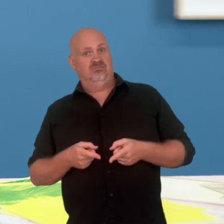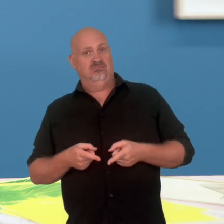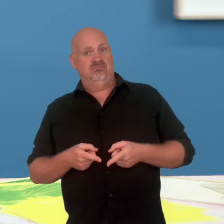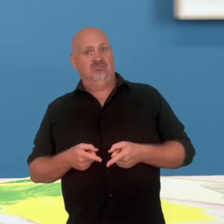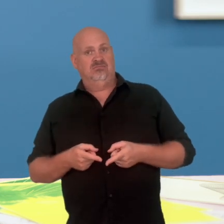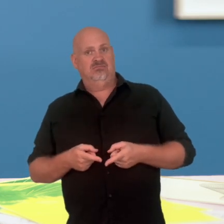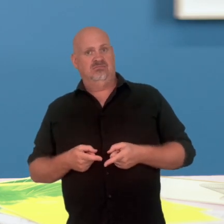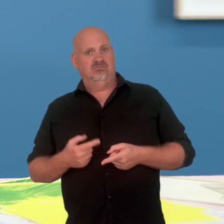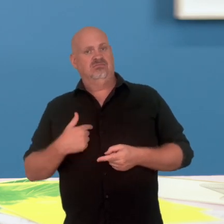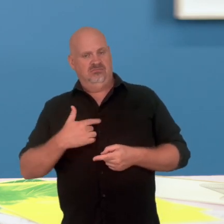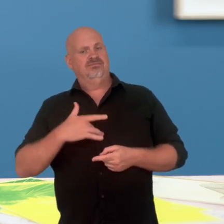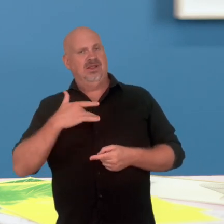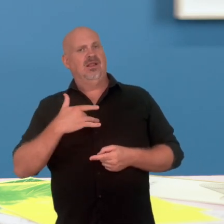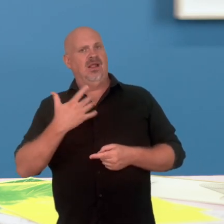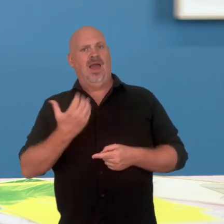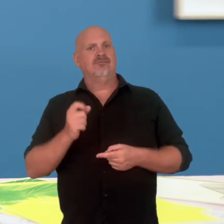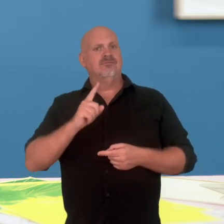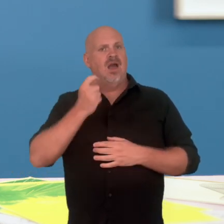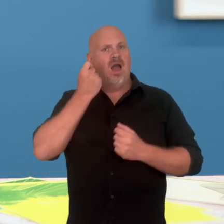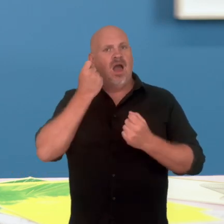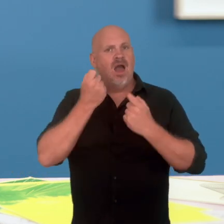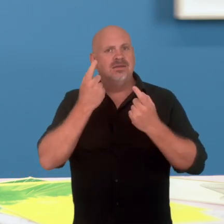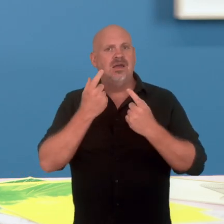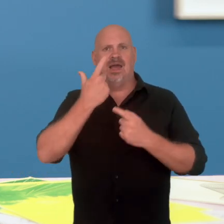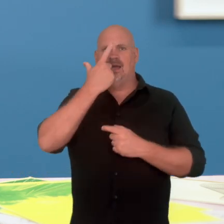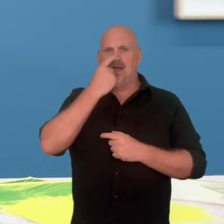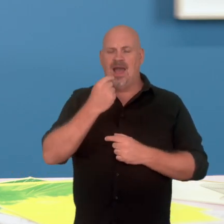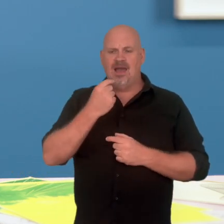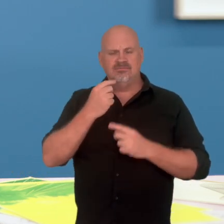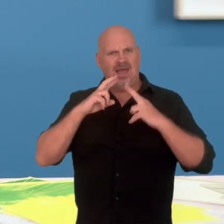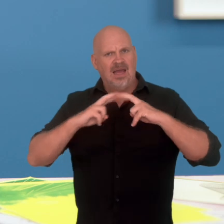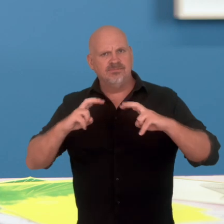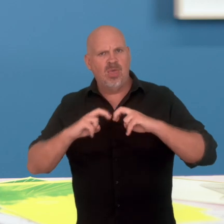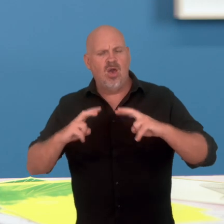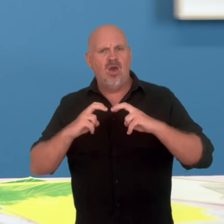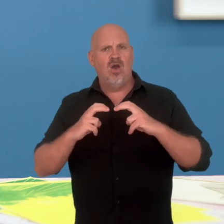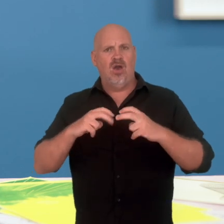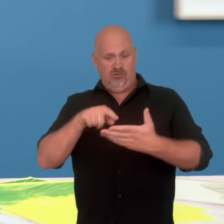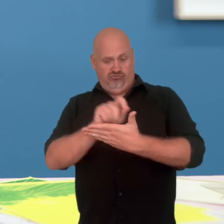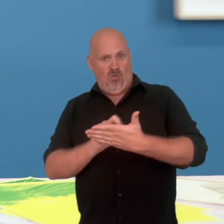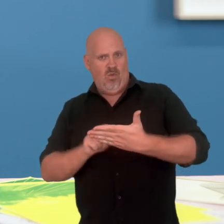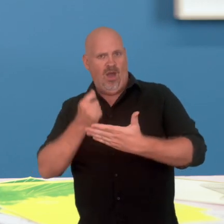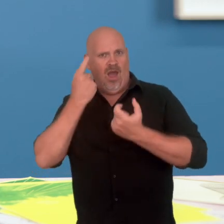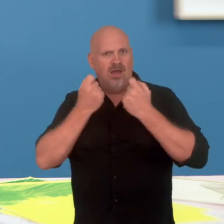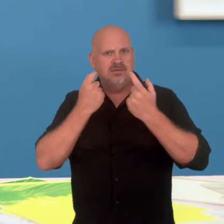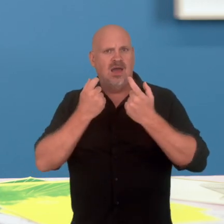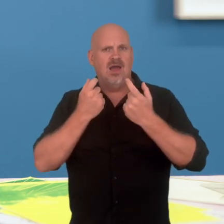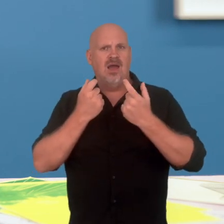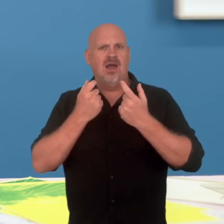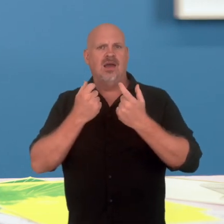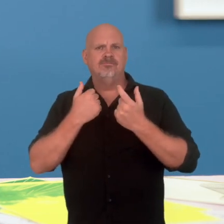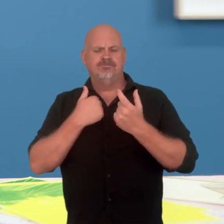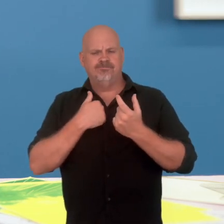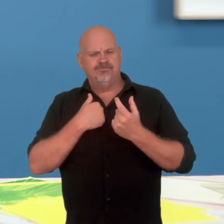there's a set of ideas which we can explore through this drawing to figure out what do